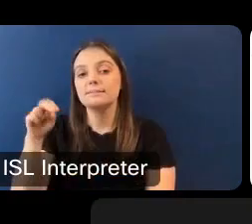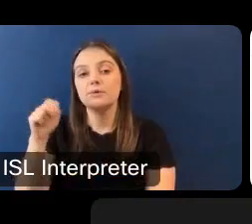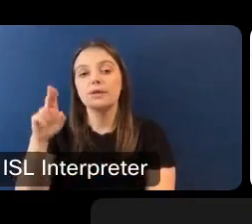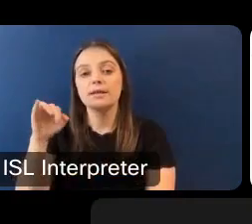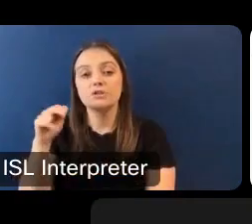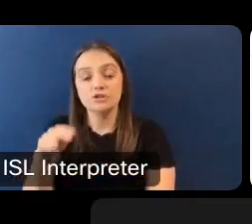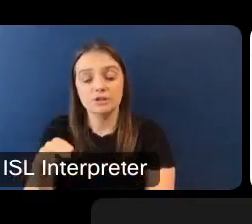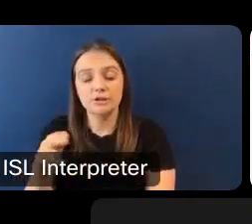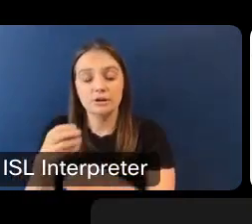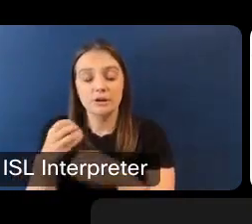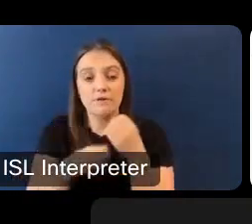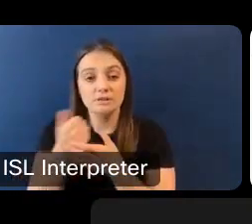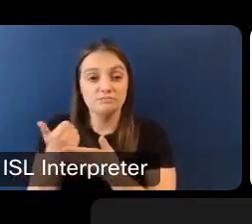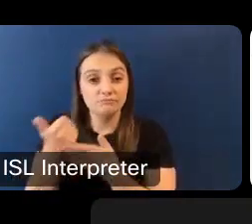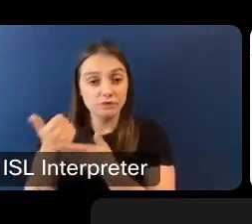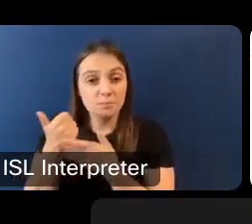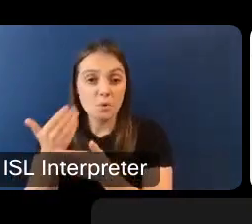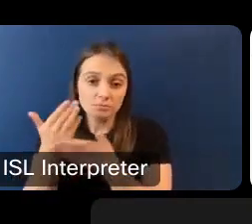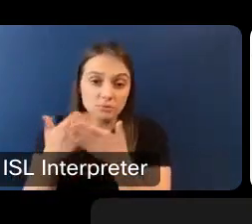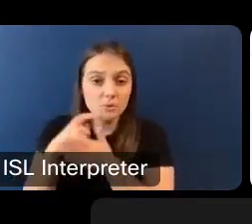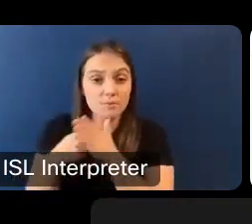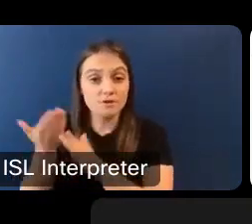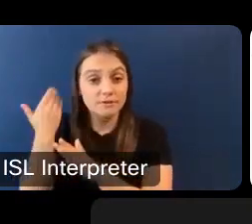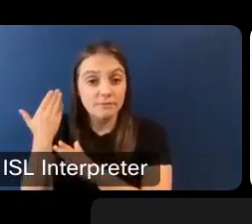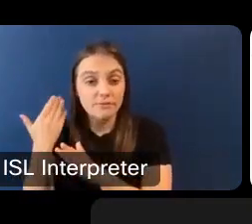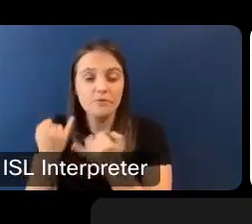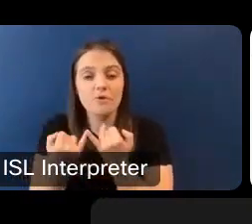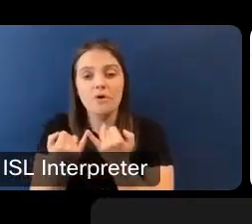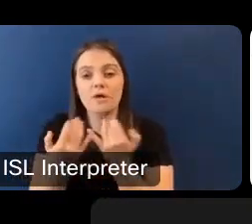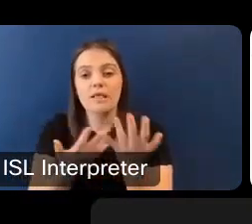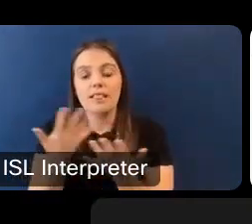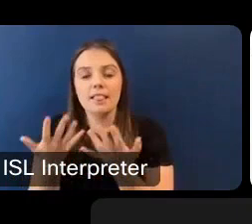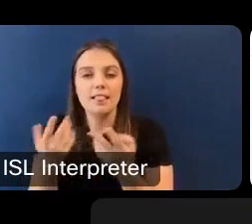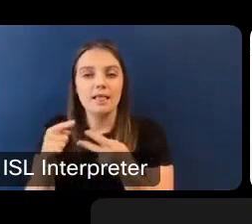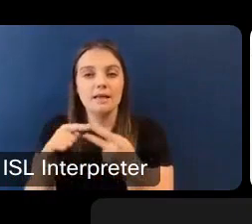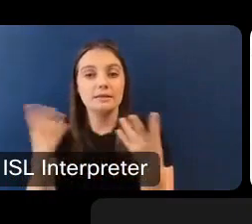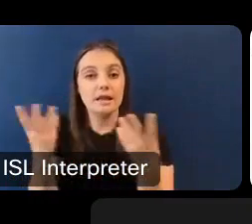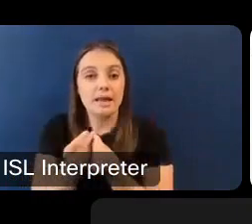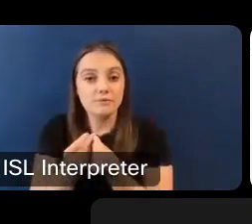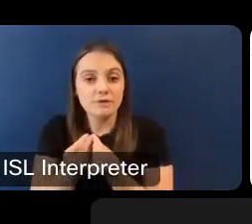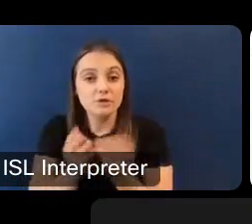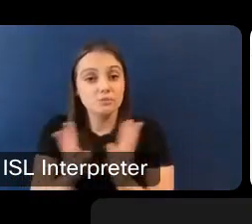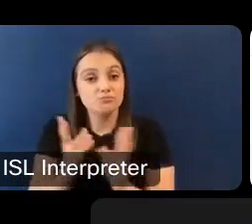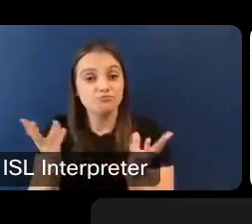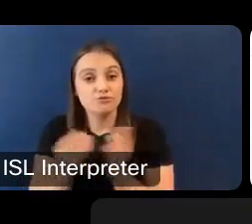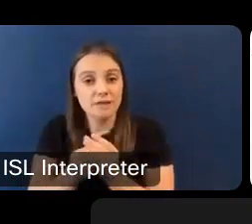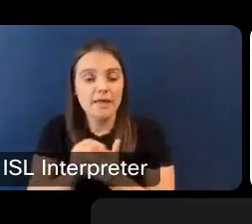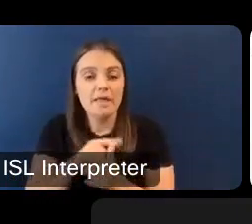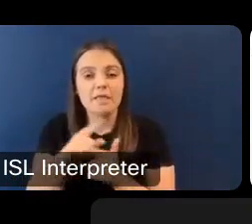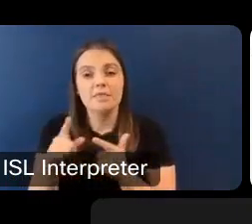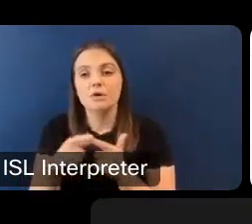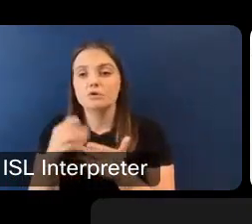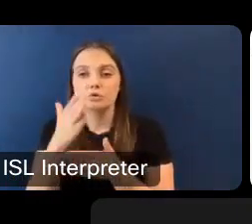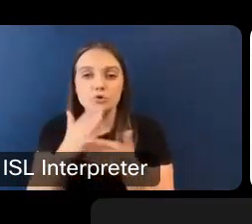supported some projects previously, like both kind of in collaboration with each other, or